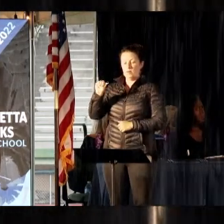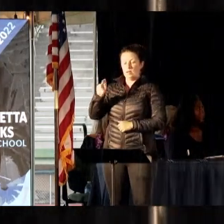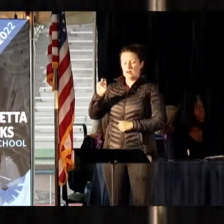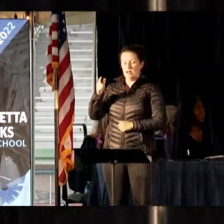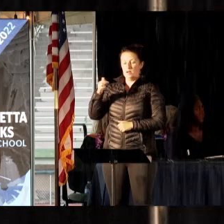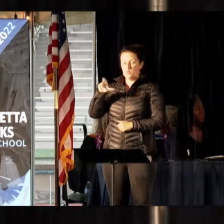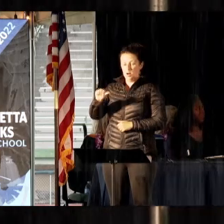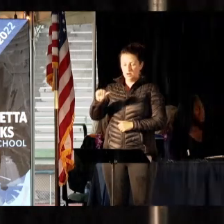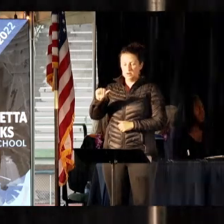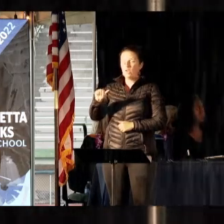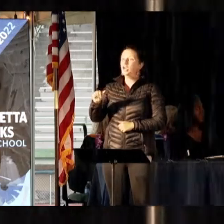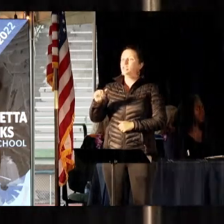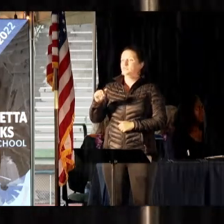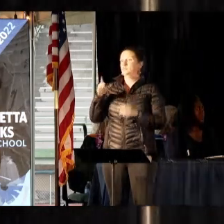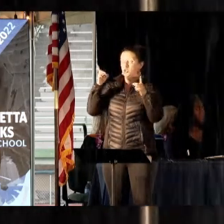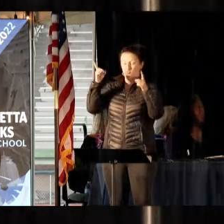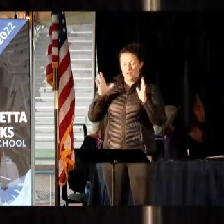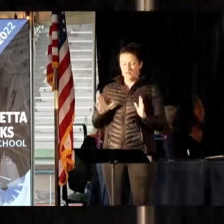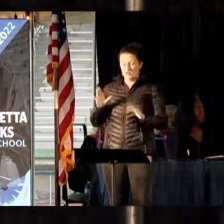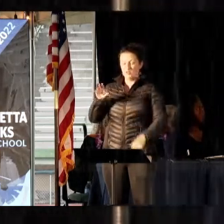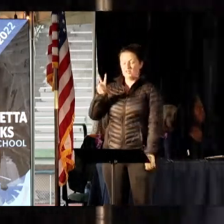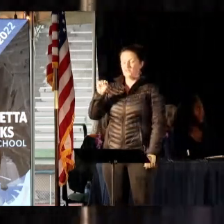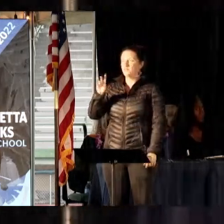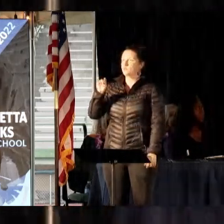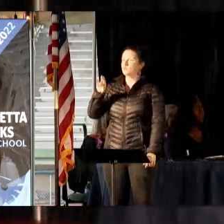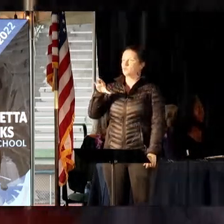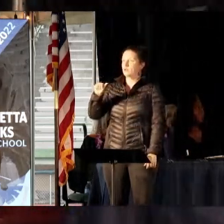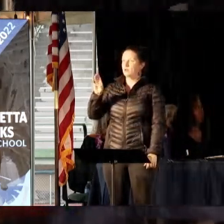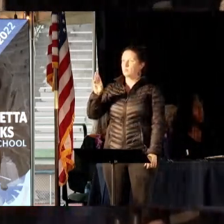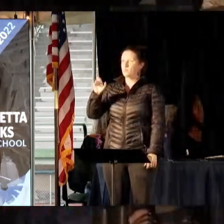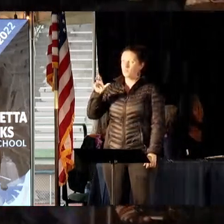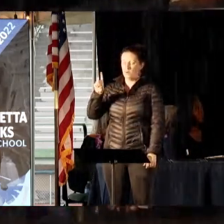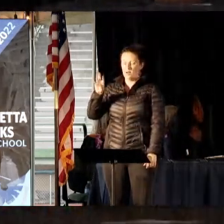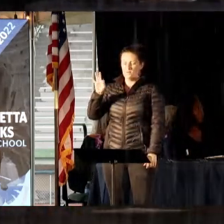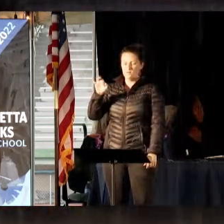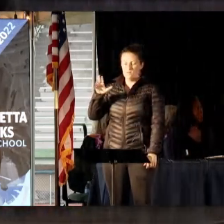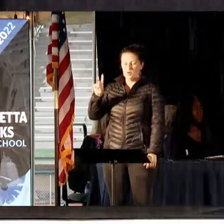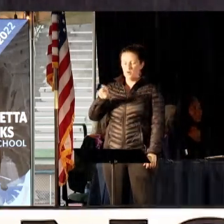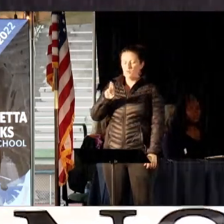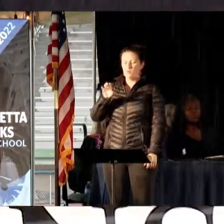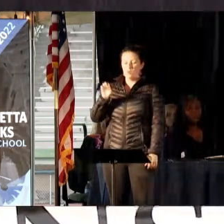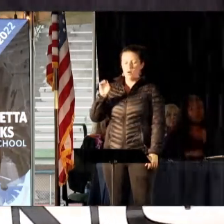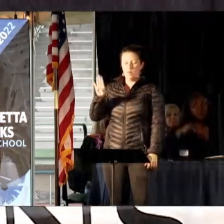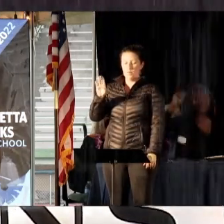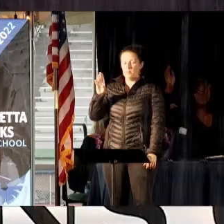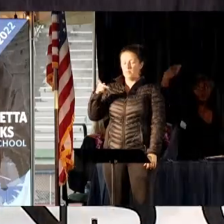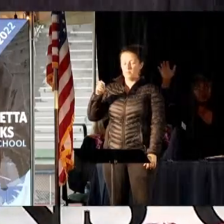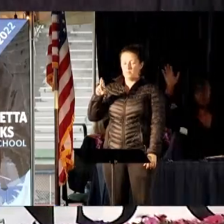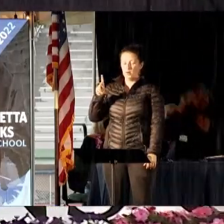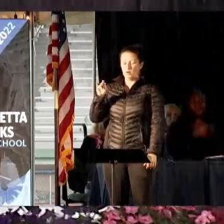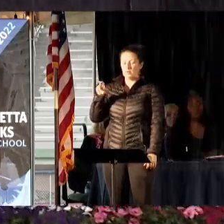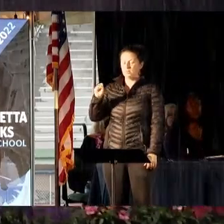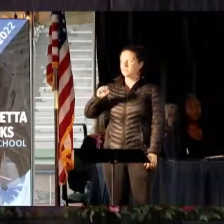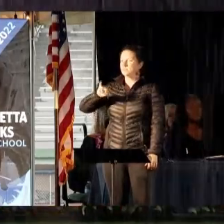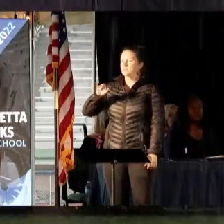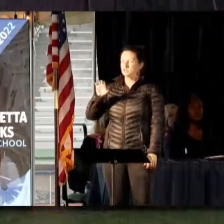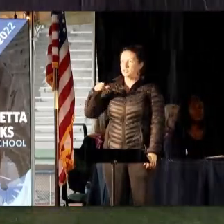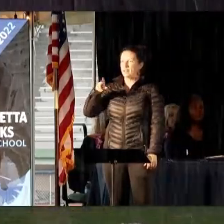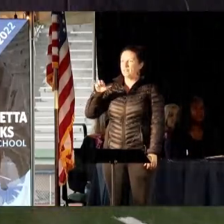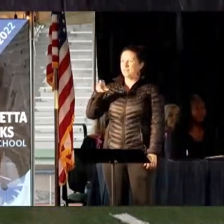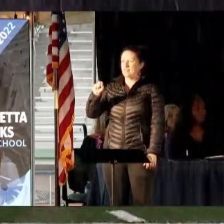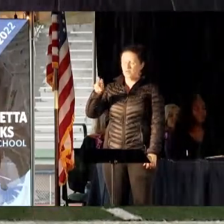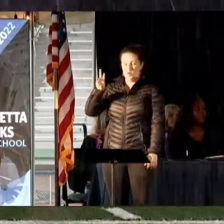and directors Victoria Bradford, Rob Perkins, Jacqueline Weatherspoon, thank you.